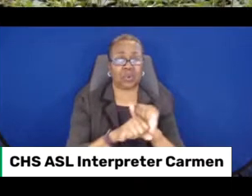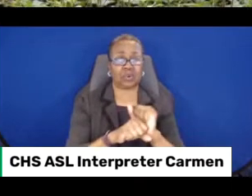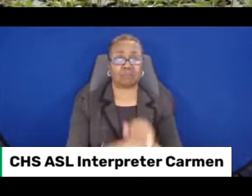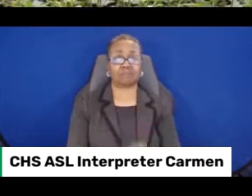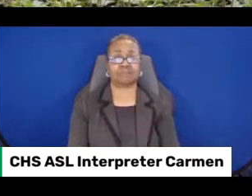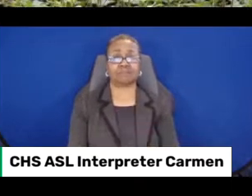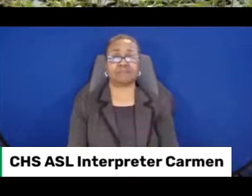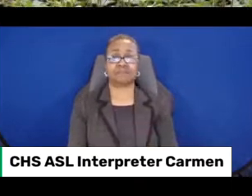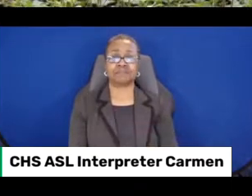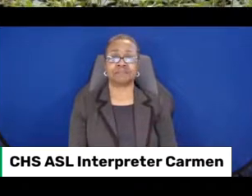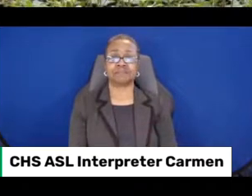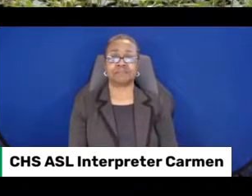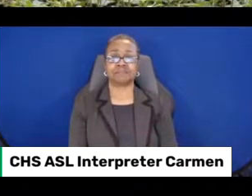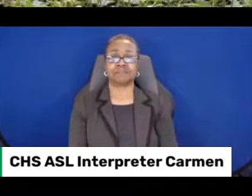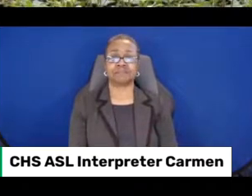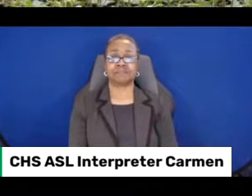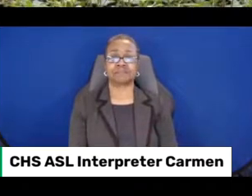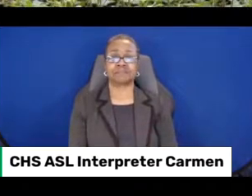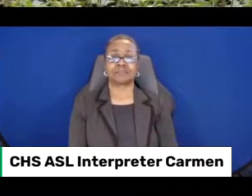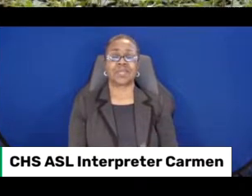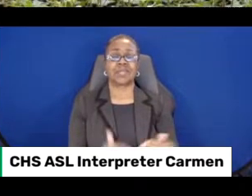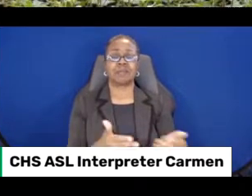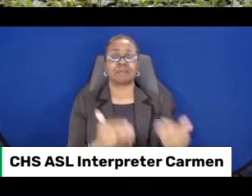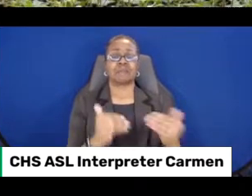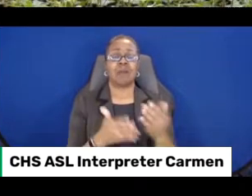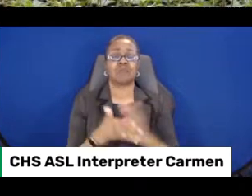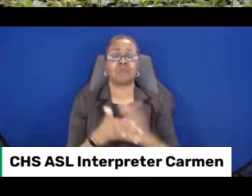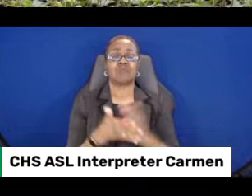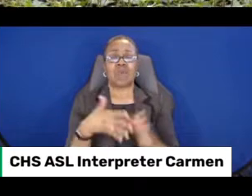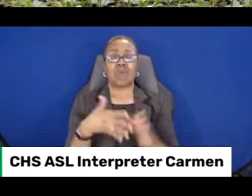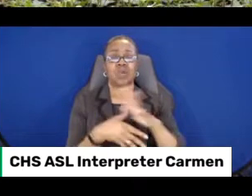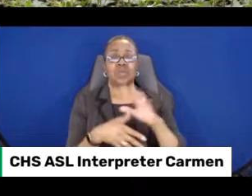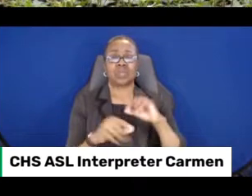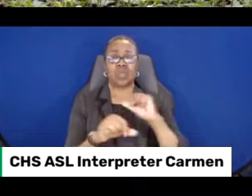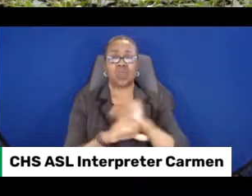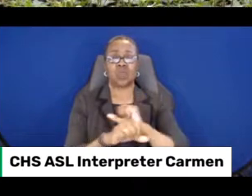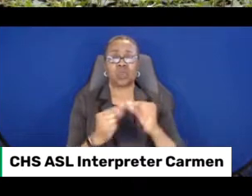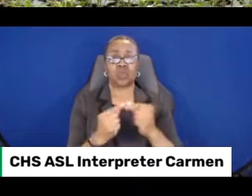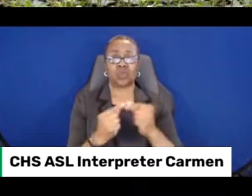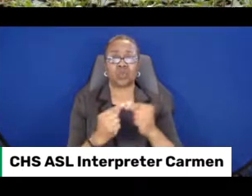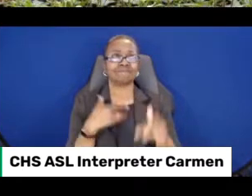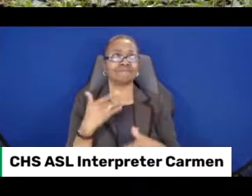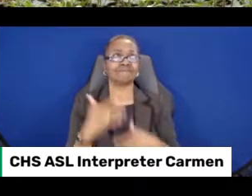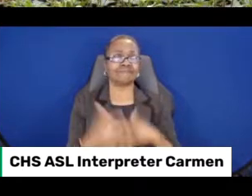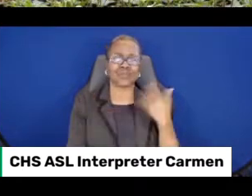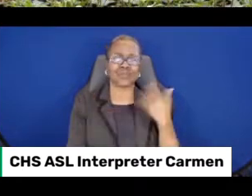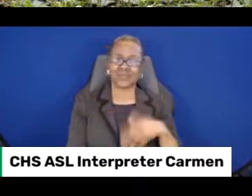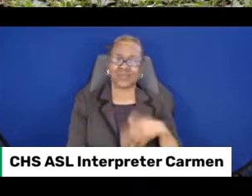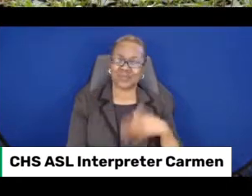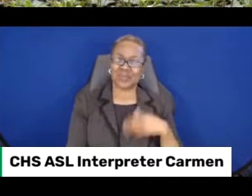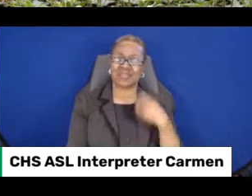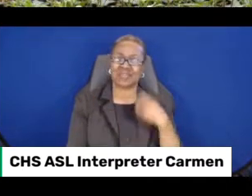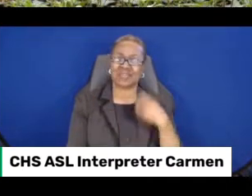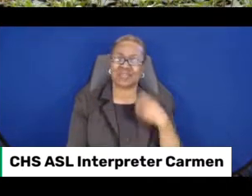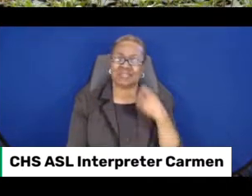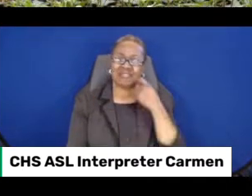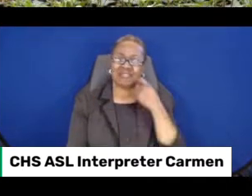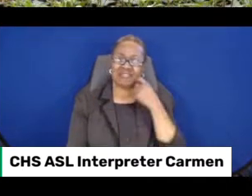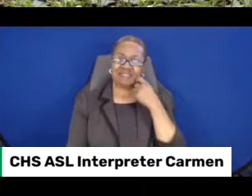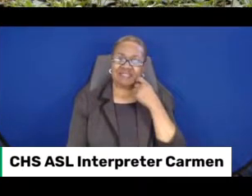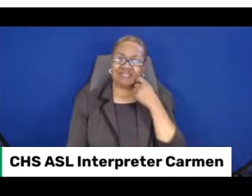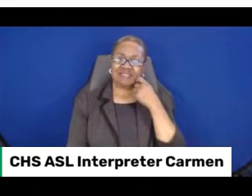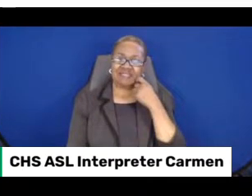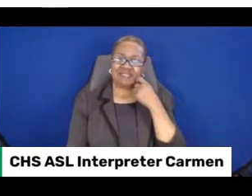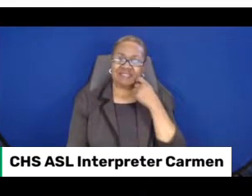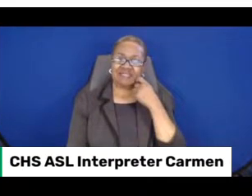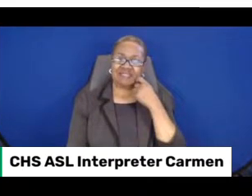So now I'm going to hop into the priorities and work groups, which is super exciting. They just started meeting in February and January of this